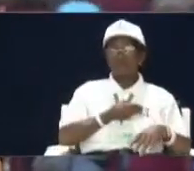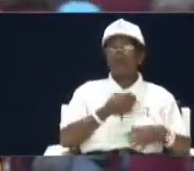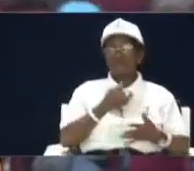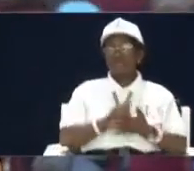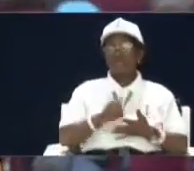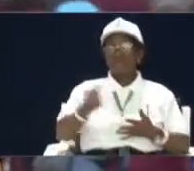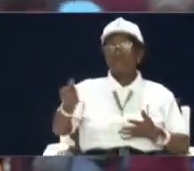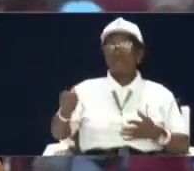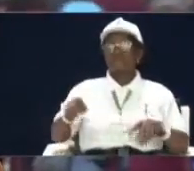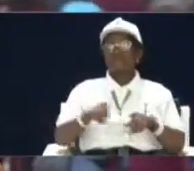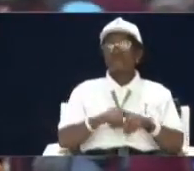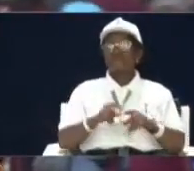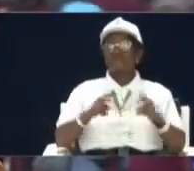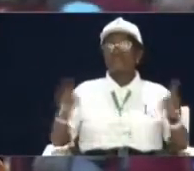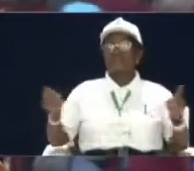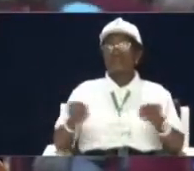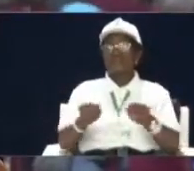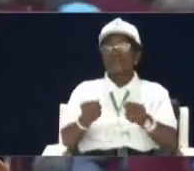So very quickly,